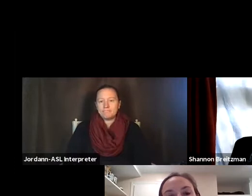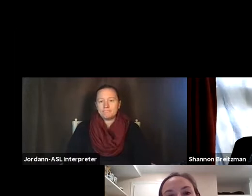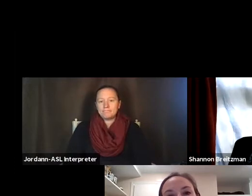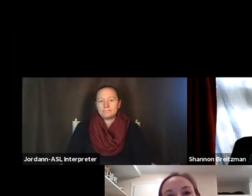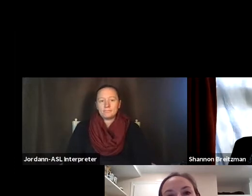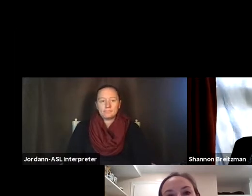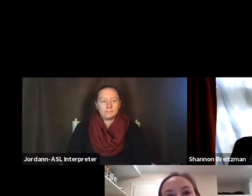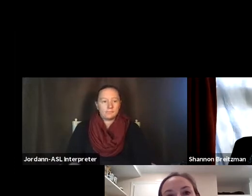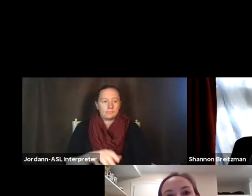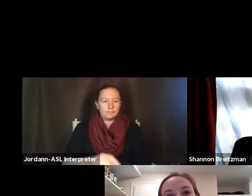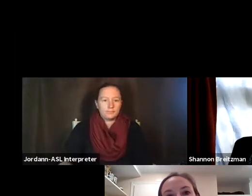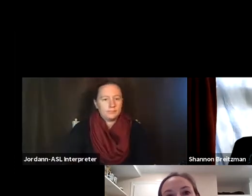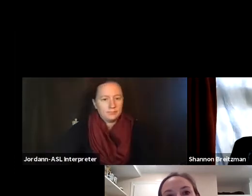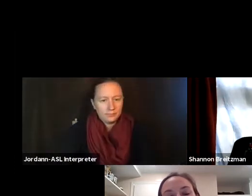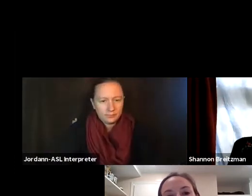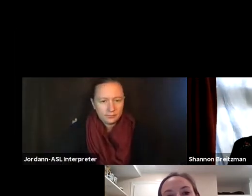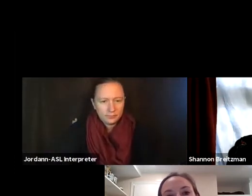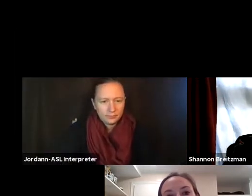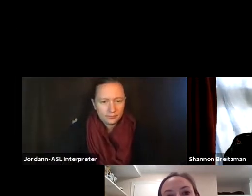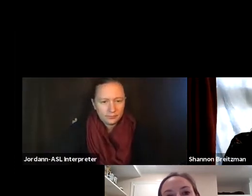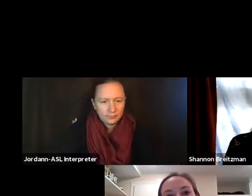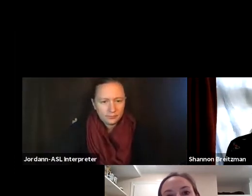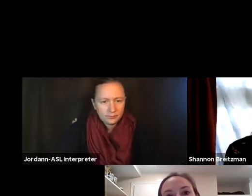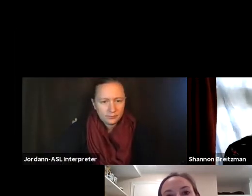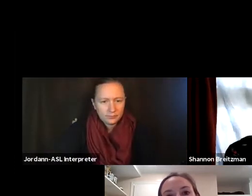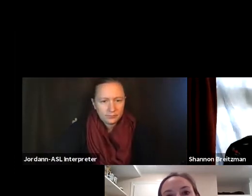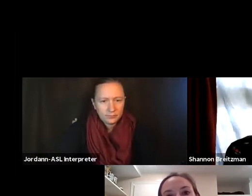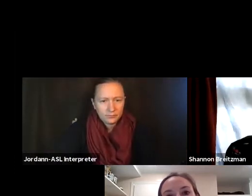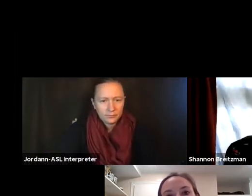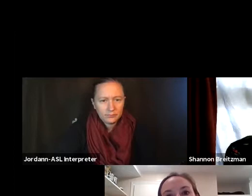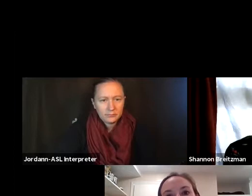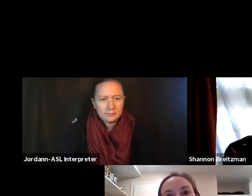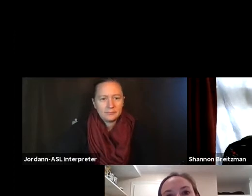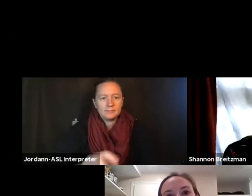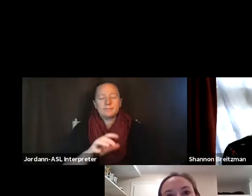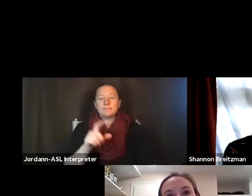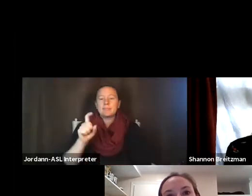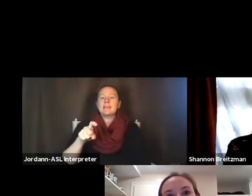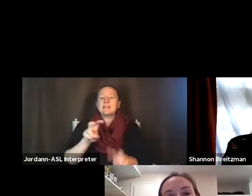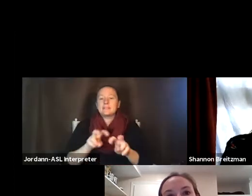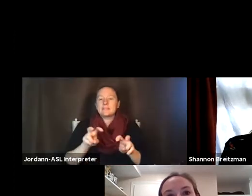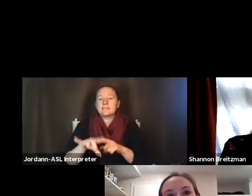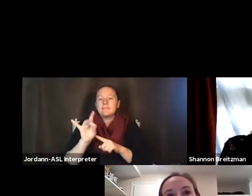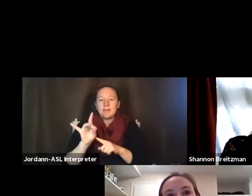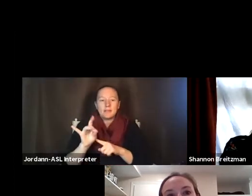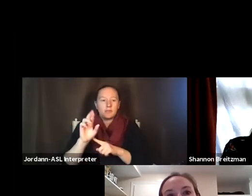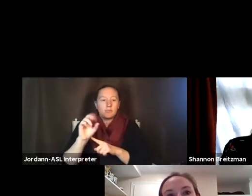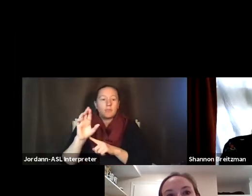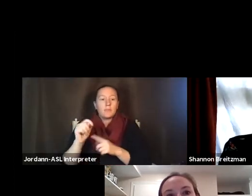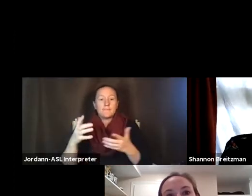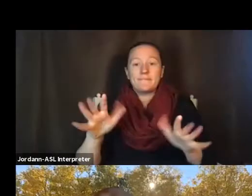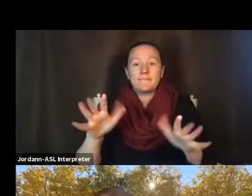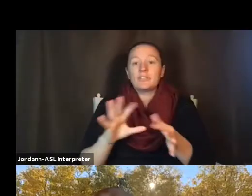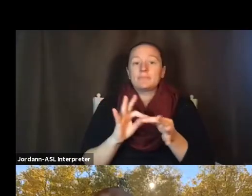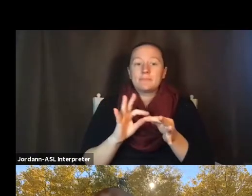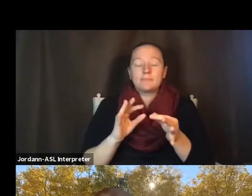So let us, without further ado, dig into the needs assessment findings. So as Robert mentioned, the needs assessment is